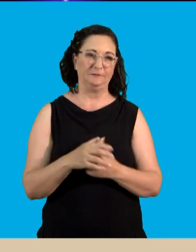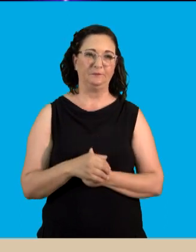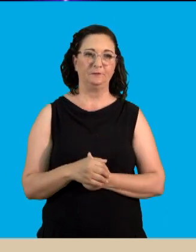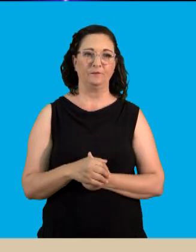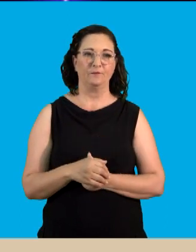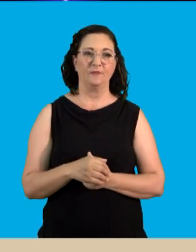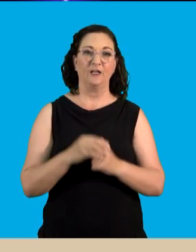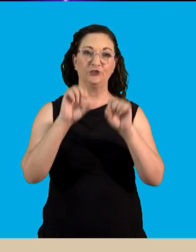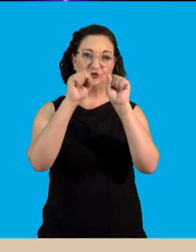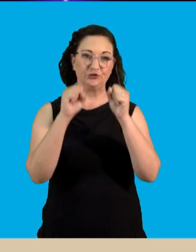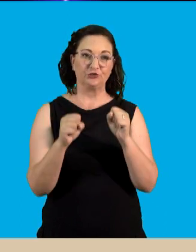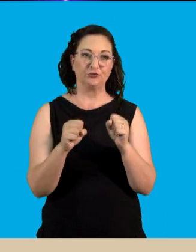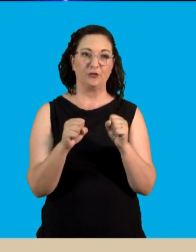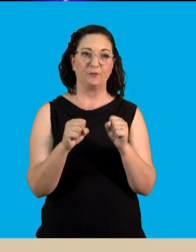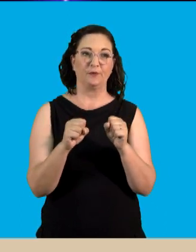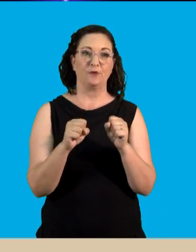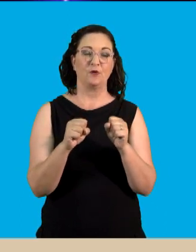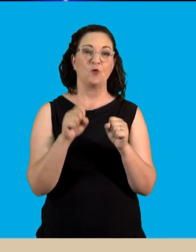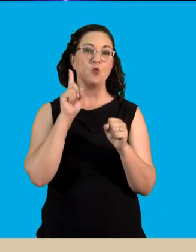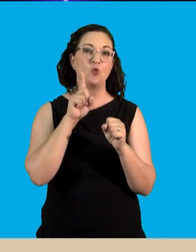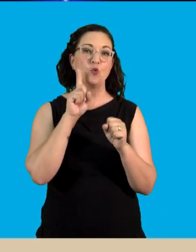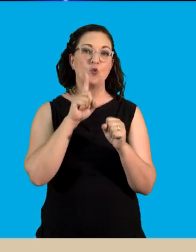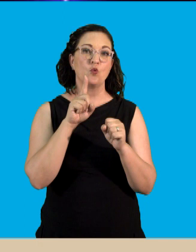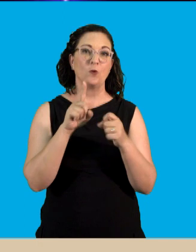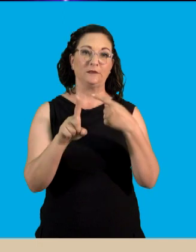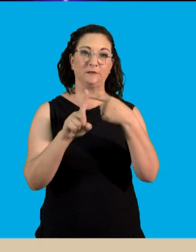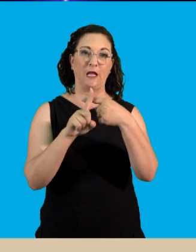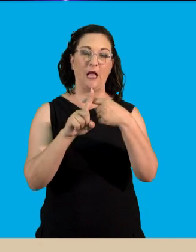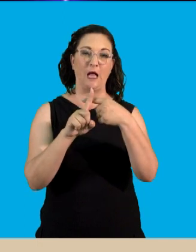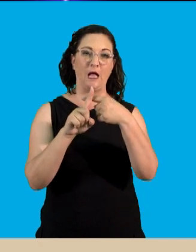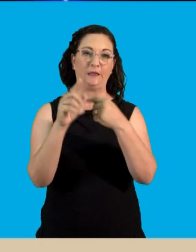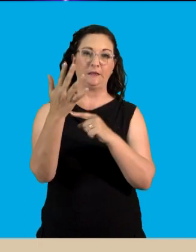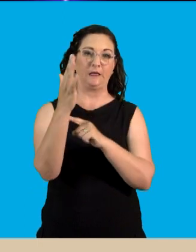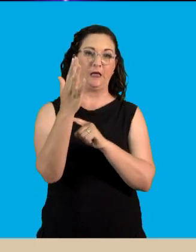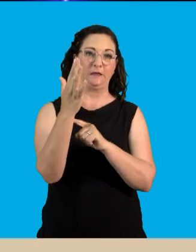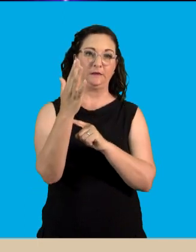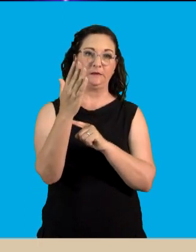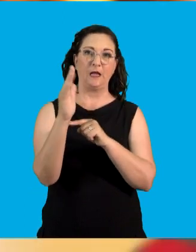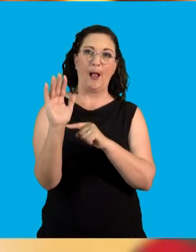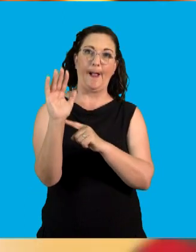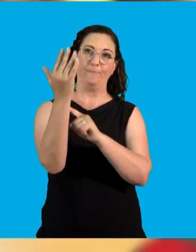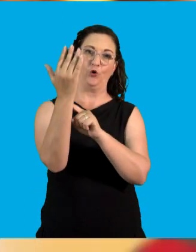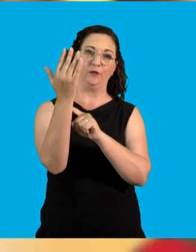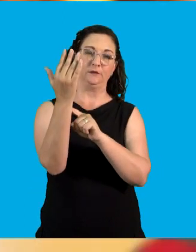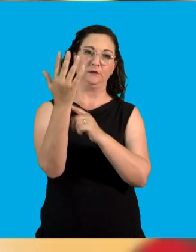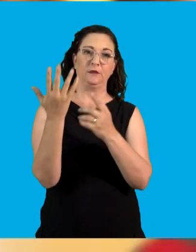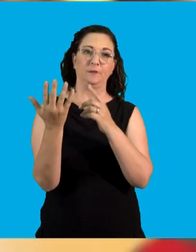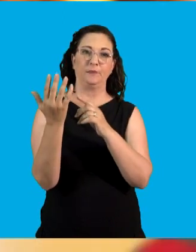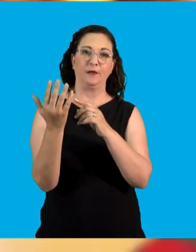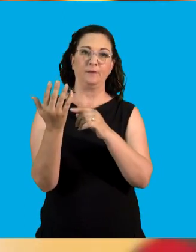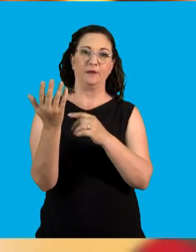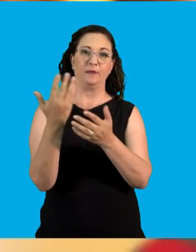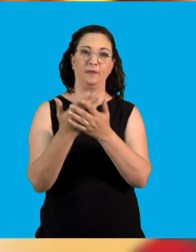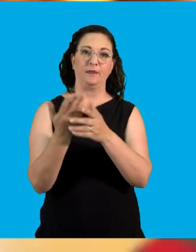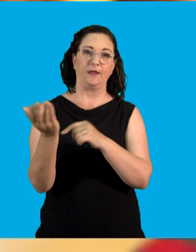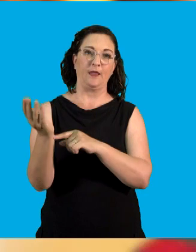shape they formed will not always be an upright kite. Sometimes your kite will not be upright, sometimes it